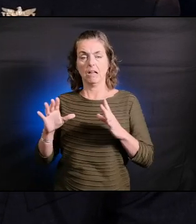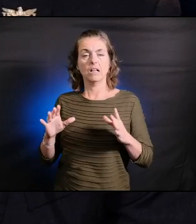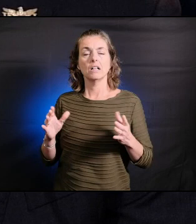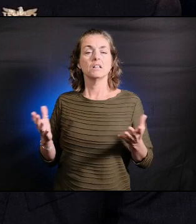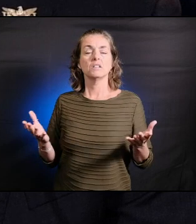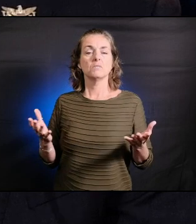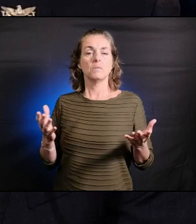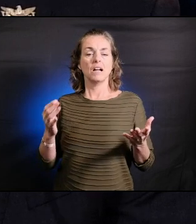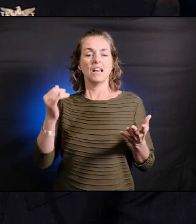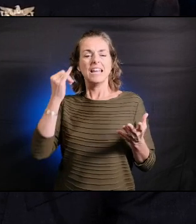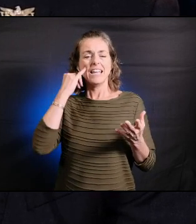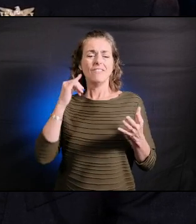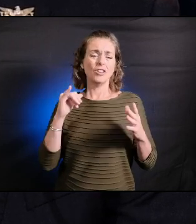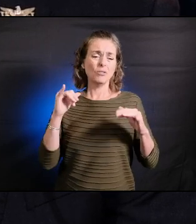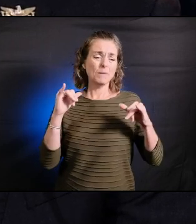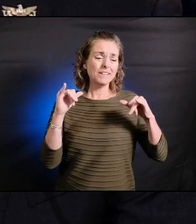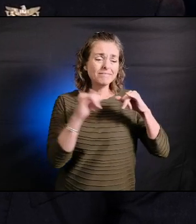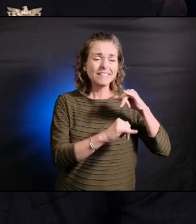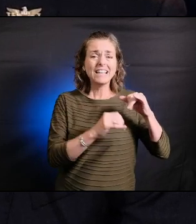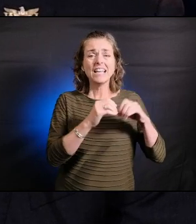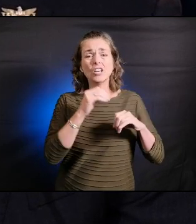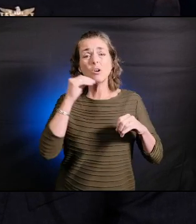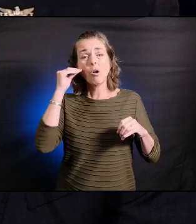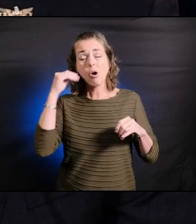in away in your home, you're probably safe.